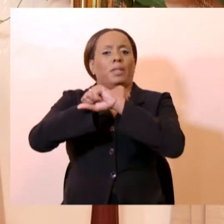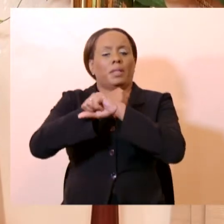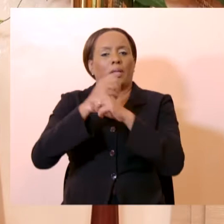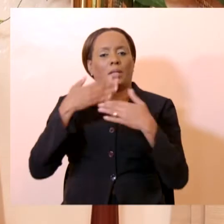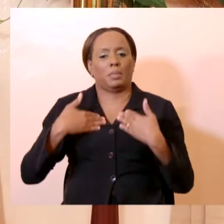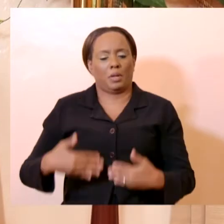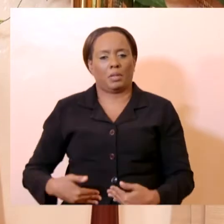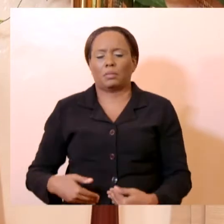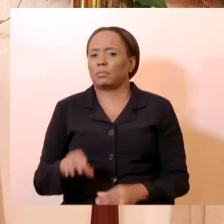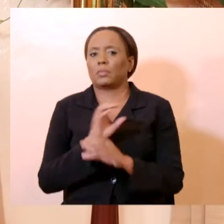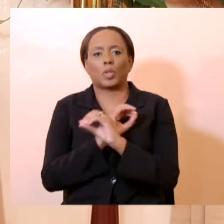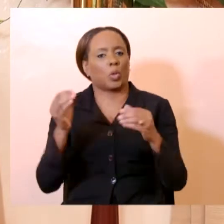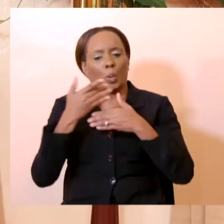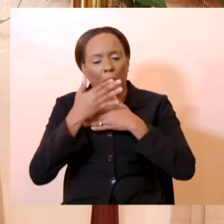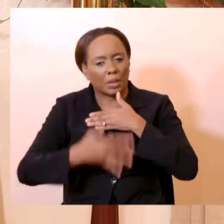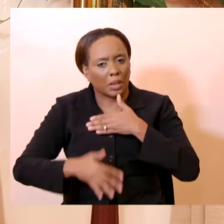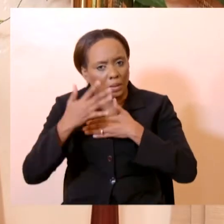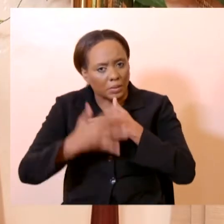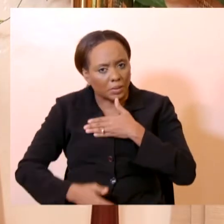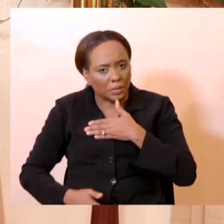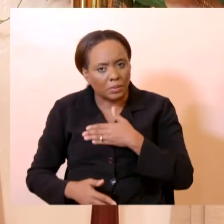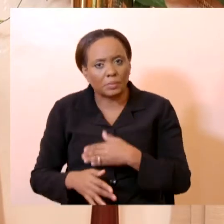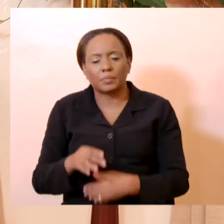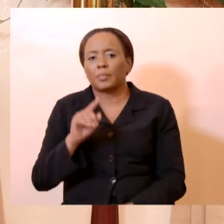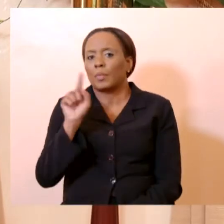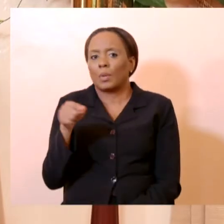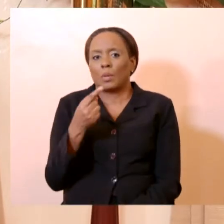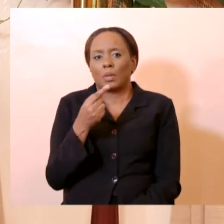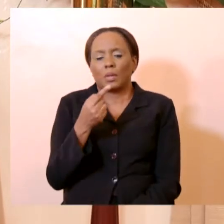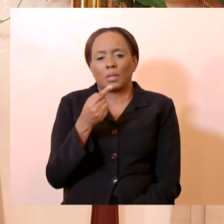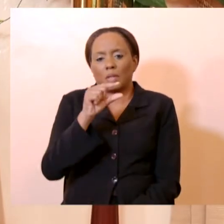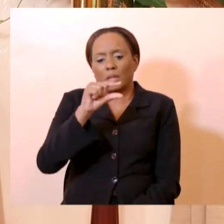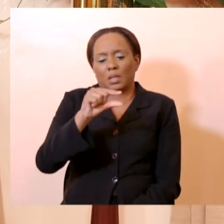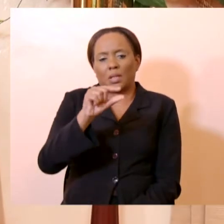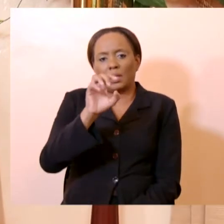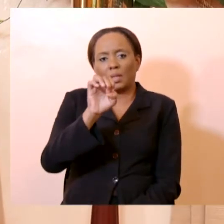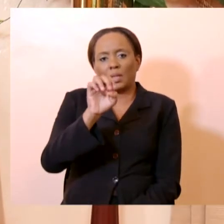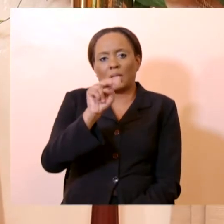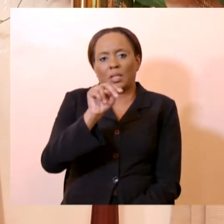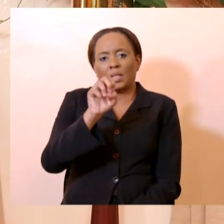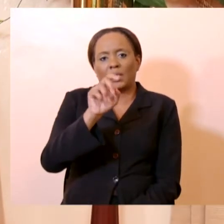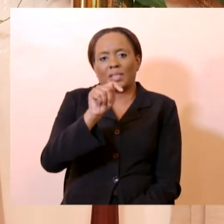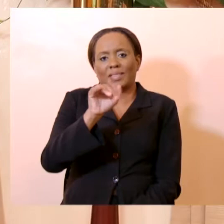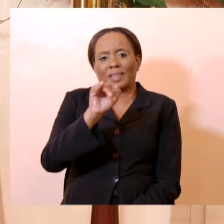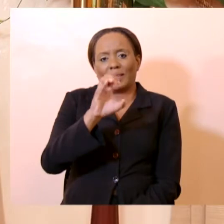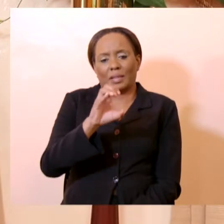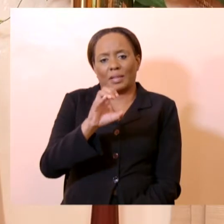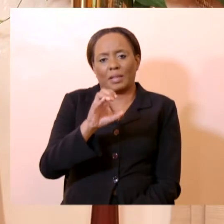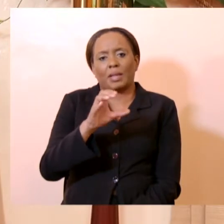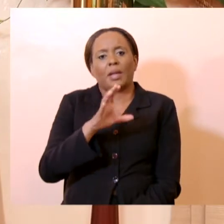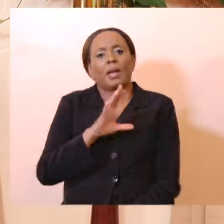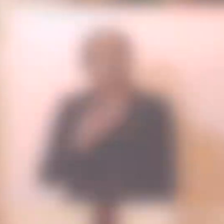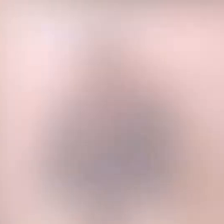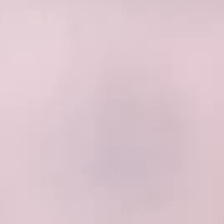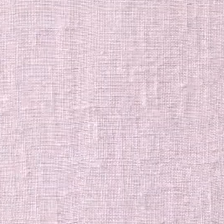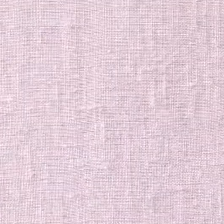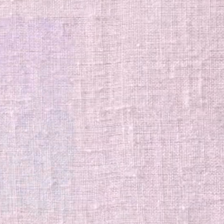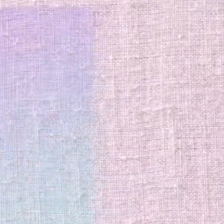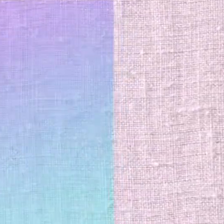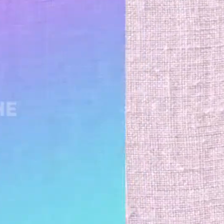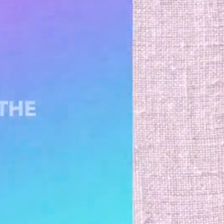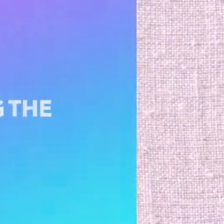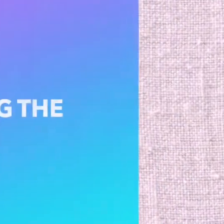There's a little bit of genetic material delivered. The spike protein is produced and an immune response will result from